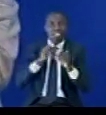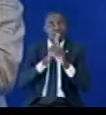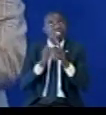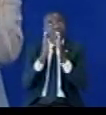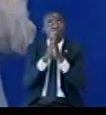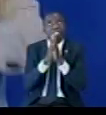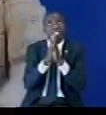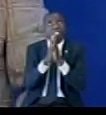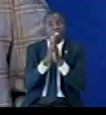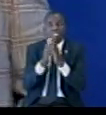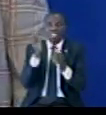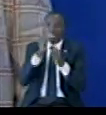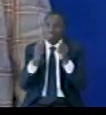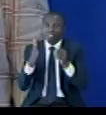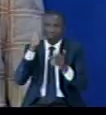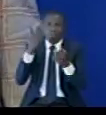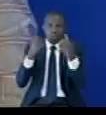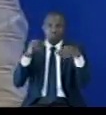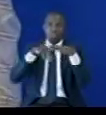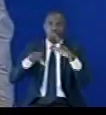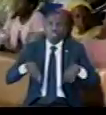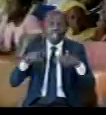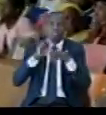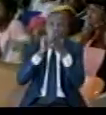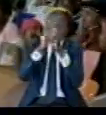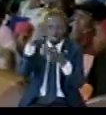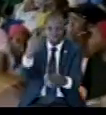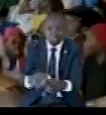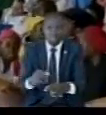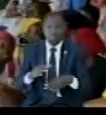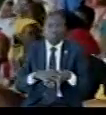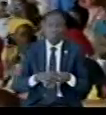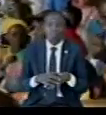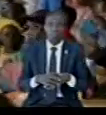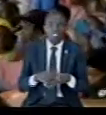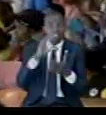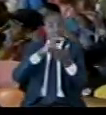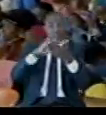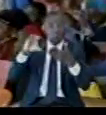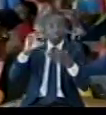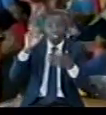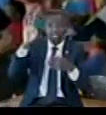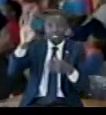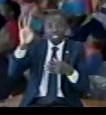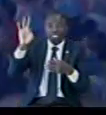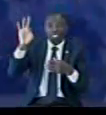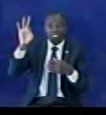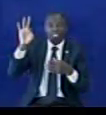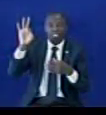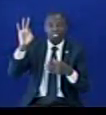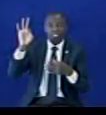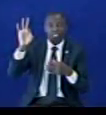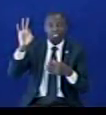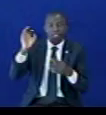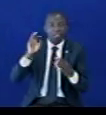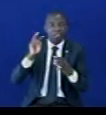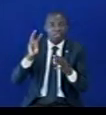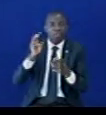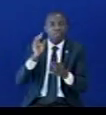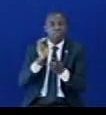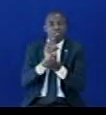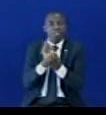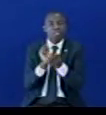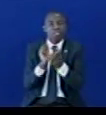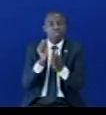prayer, everything will come to your life. Look at verse 9. In verse 9, whether